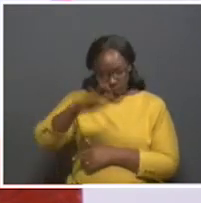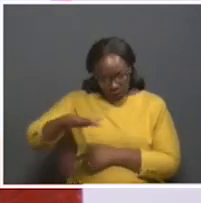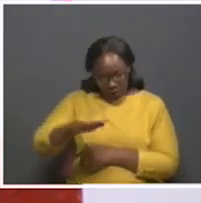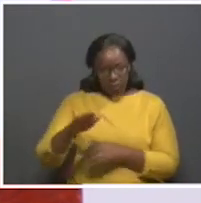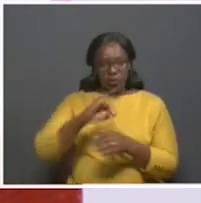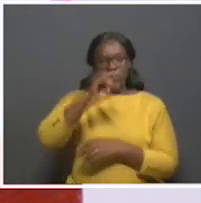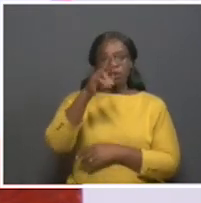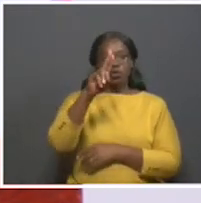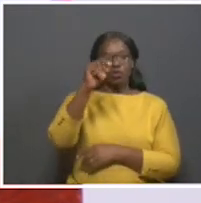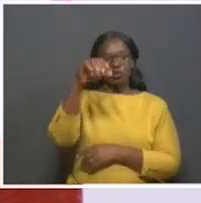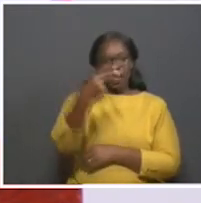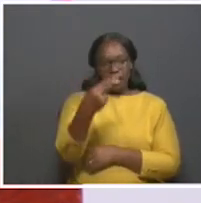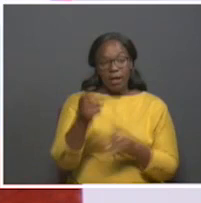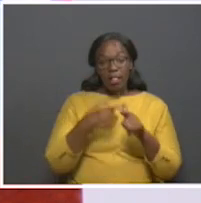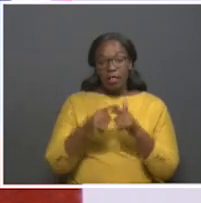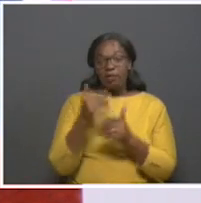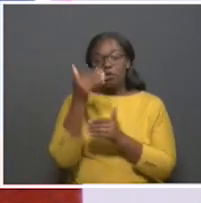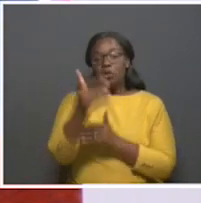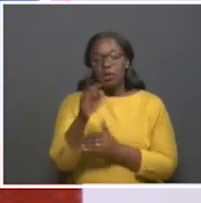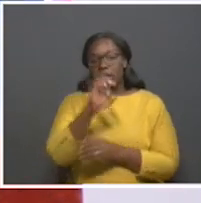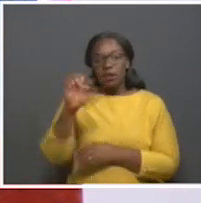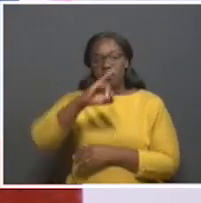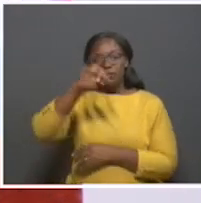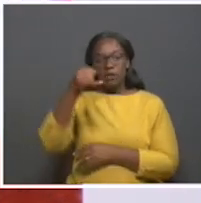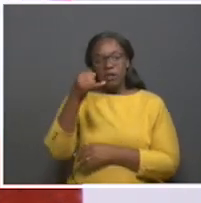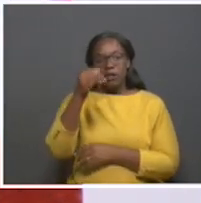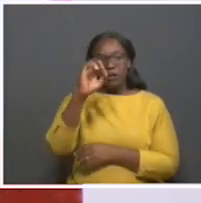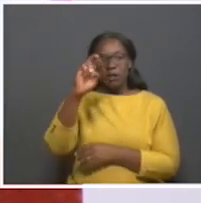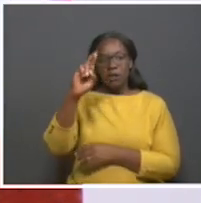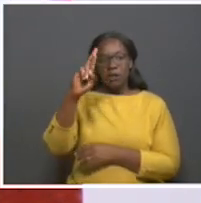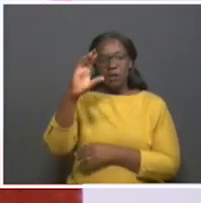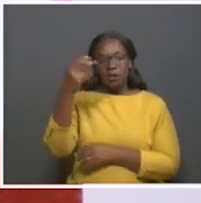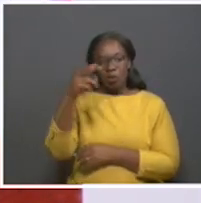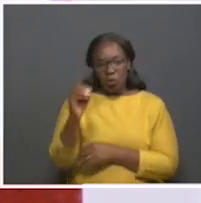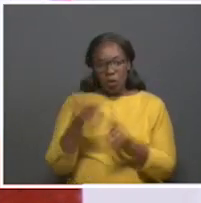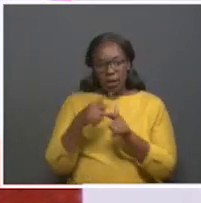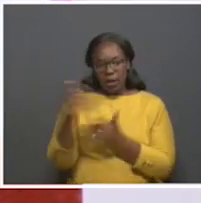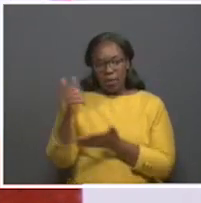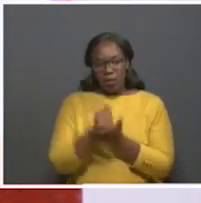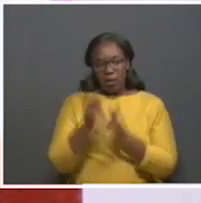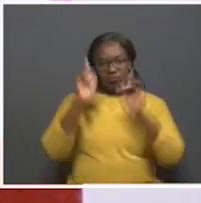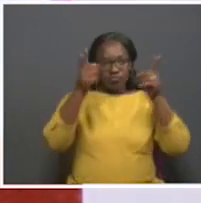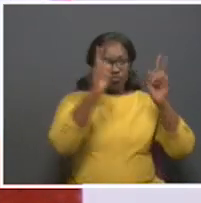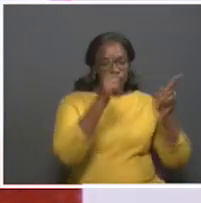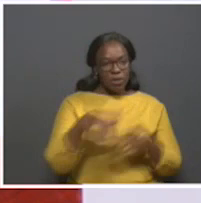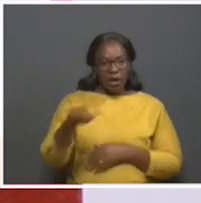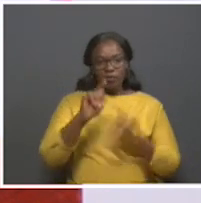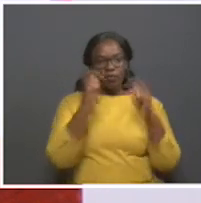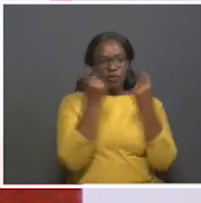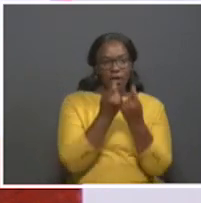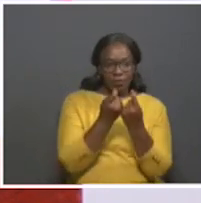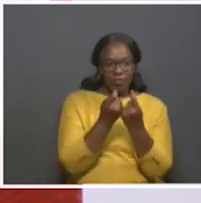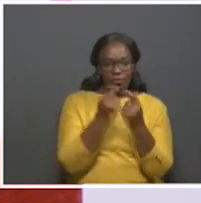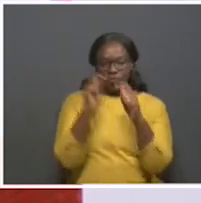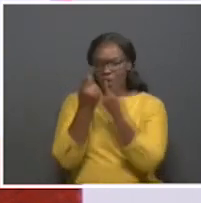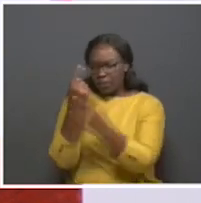Judah. Beyond the Jordan east of Jericho, they appointed Bezer in the wilderness, Tableland from the tribe of Reuben, and